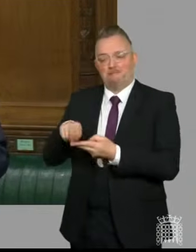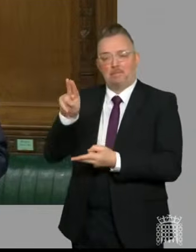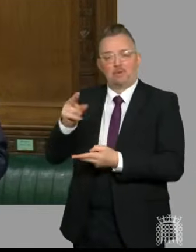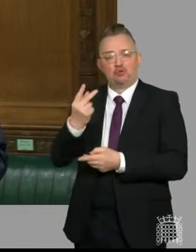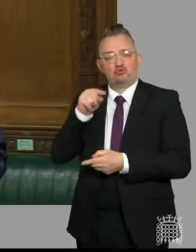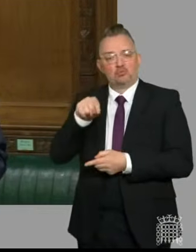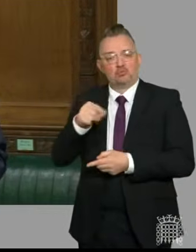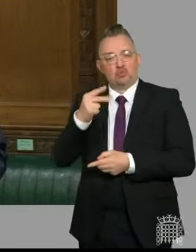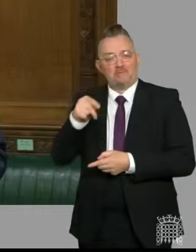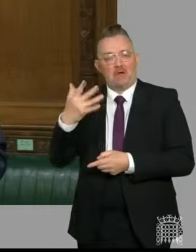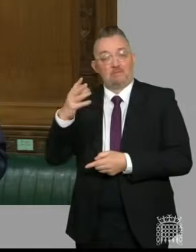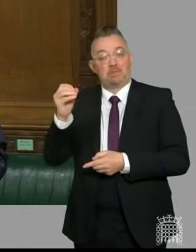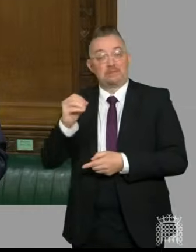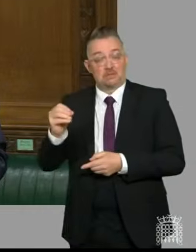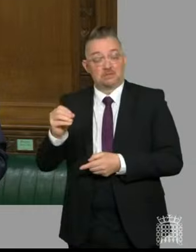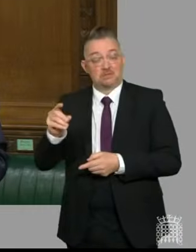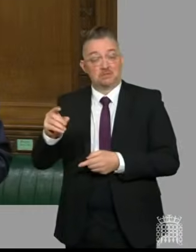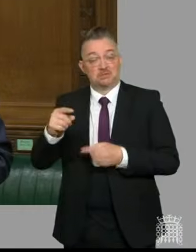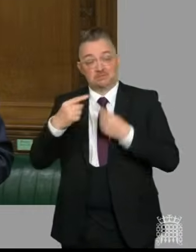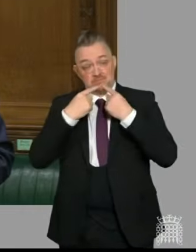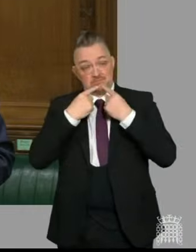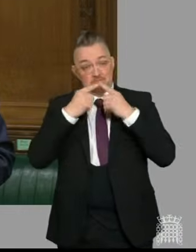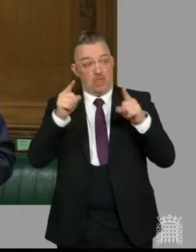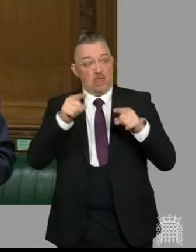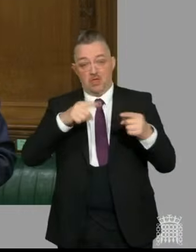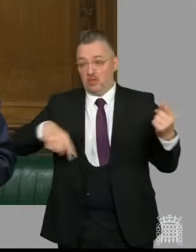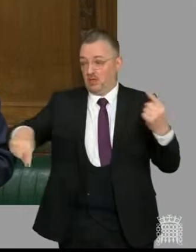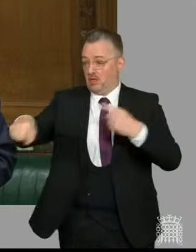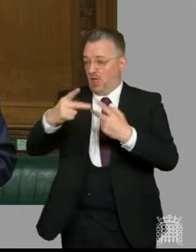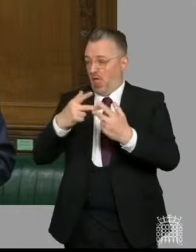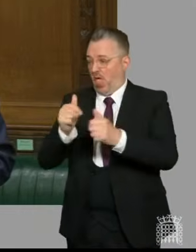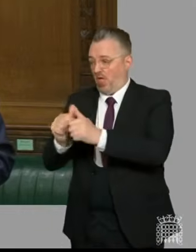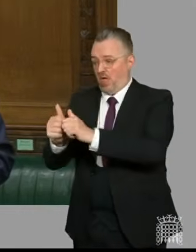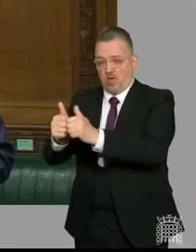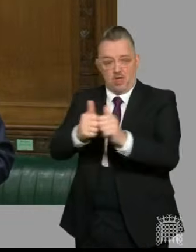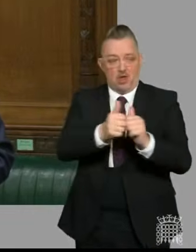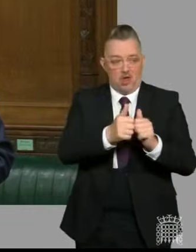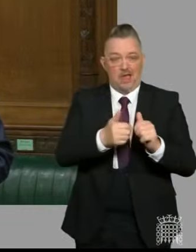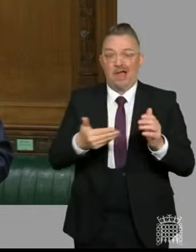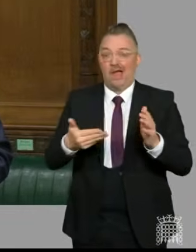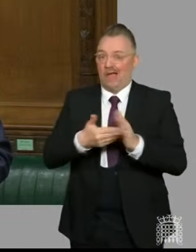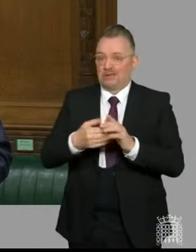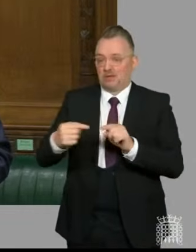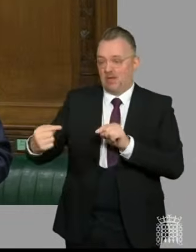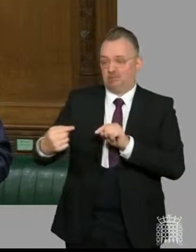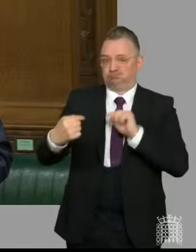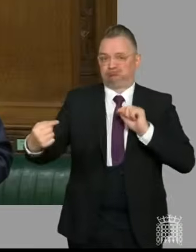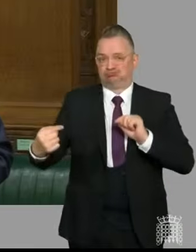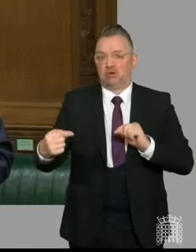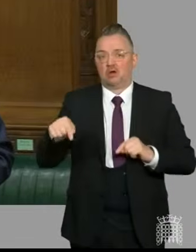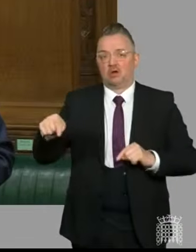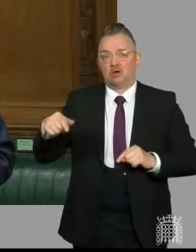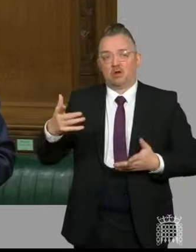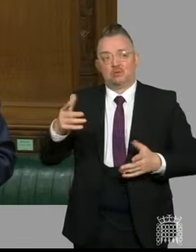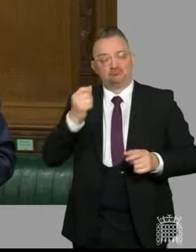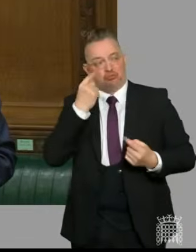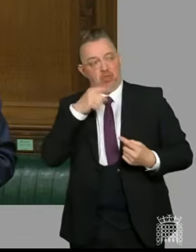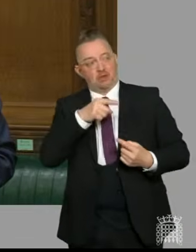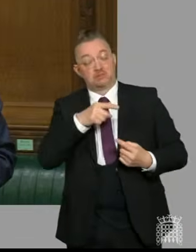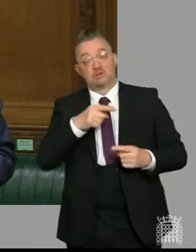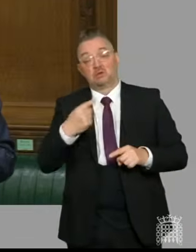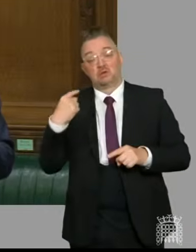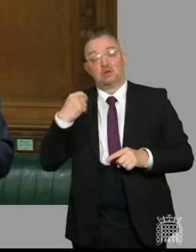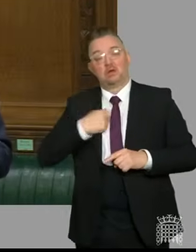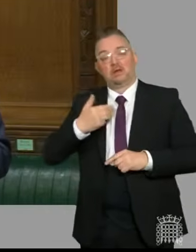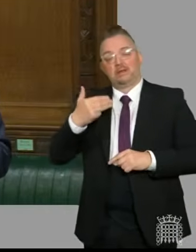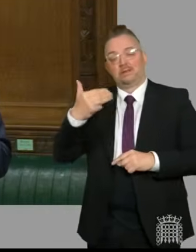and potential adversaries alike. And it's something that the 1922 Defence Committee has been campaigning for a little